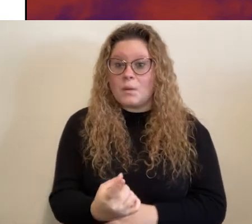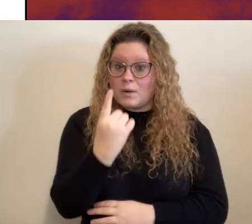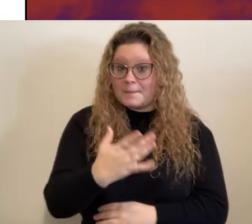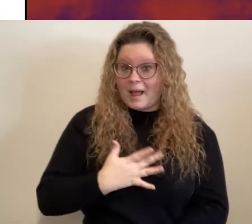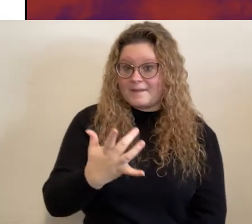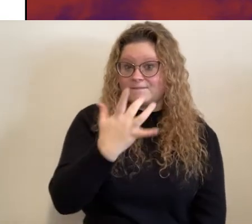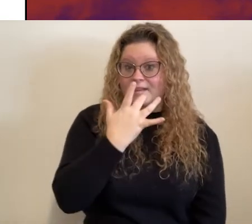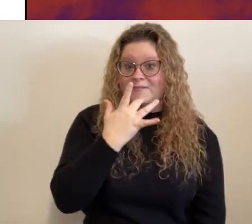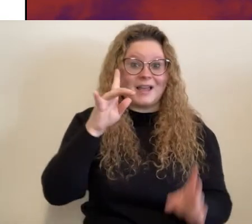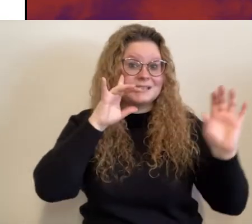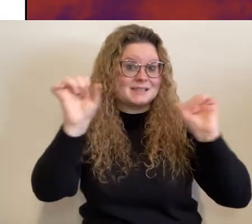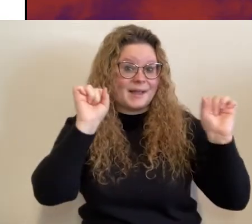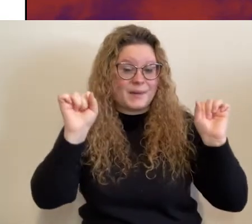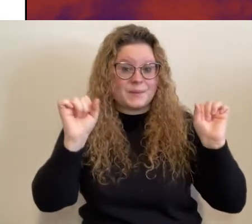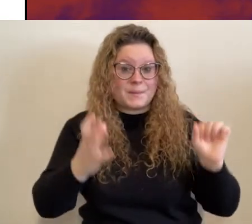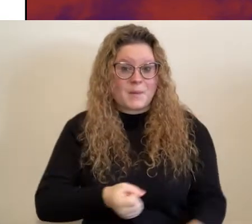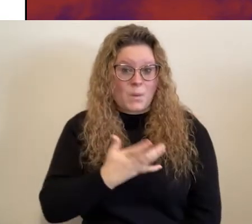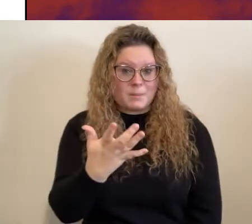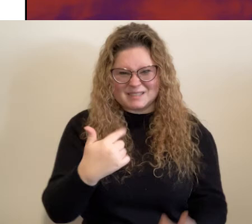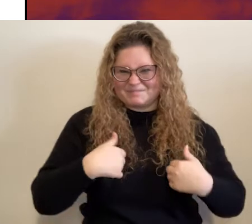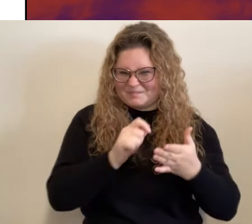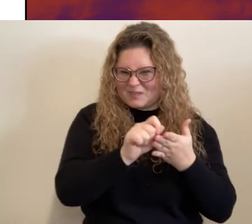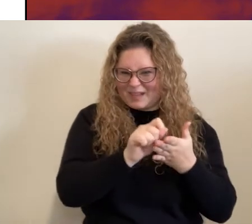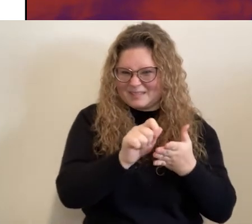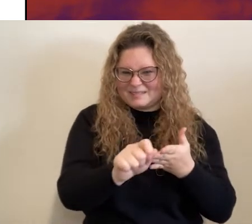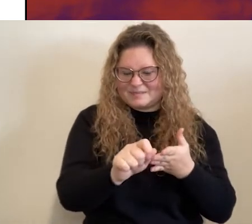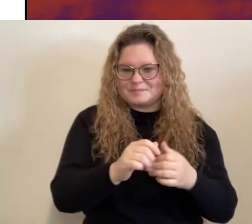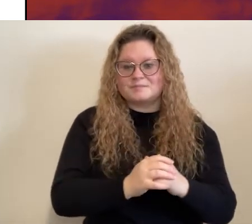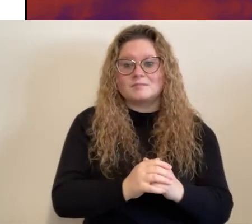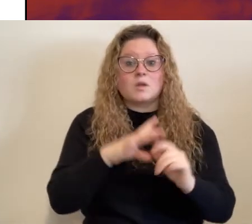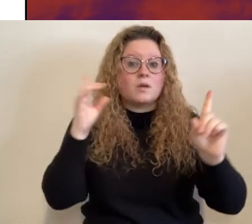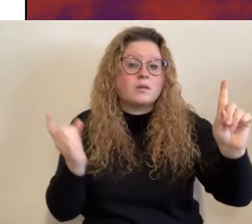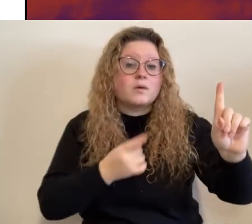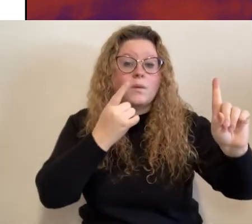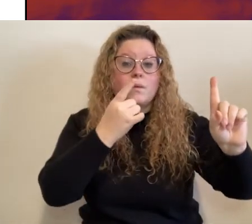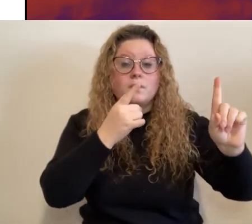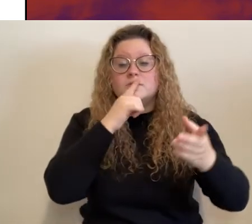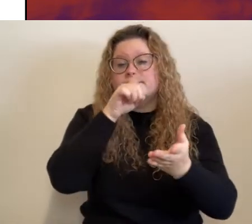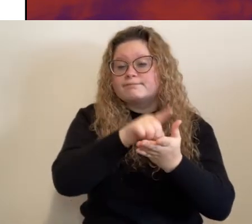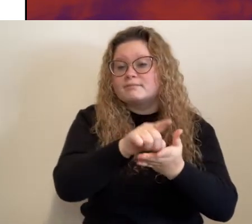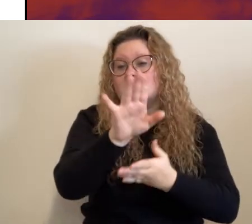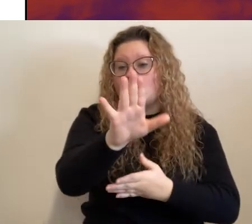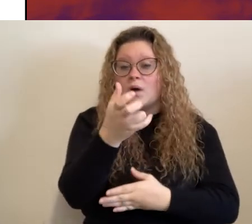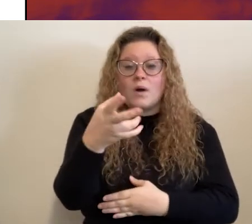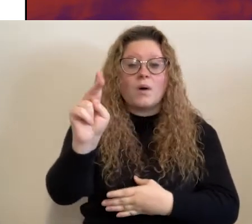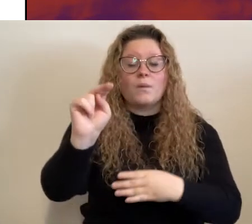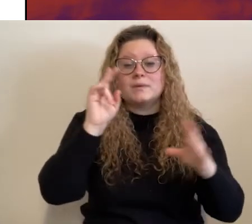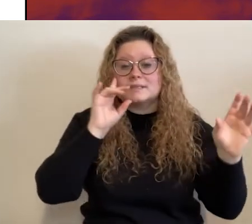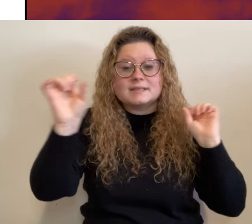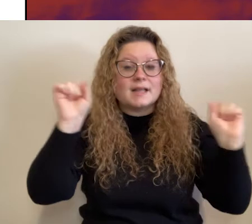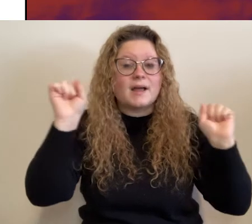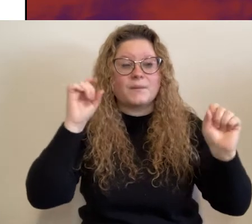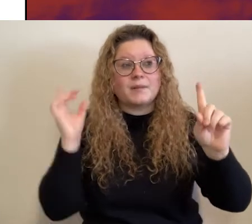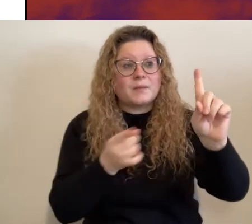is, um, the goal is to fall in love with your own sound. The goal is to fall in love with your own